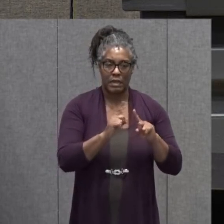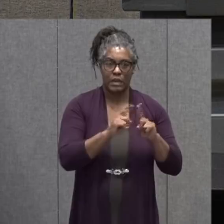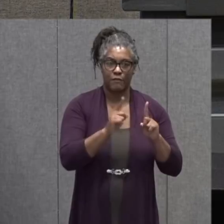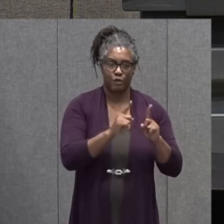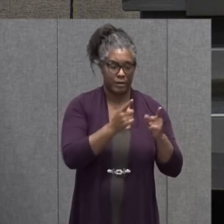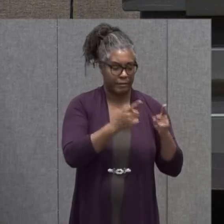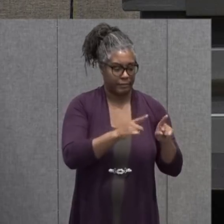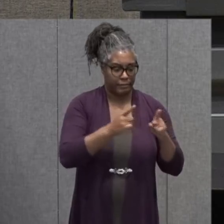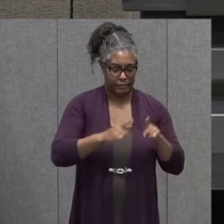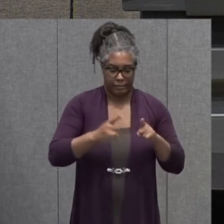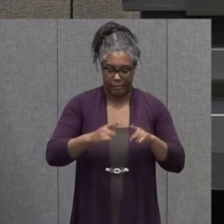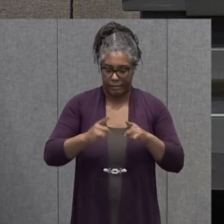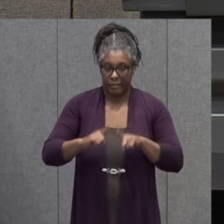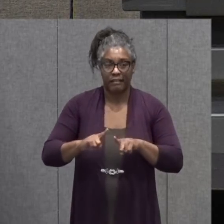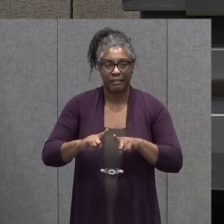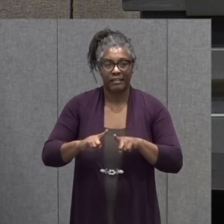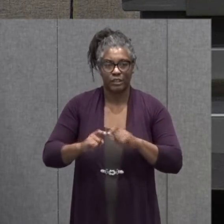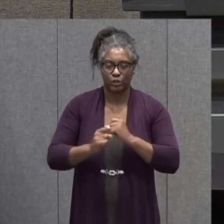enjoyable for you.